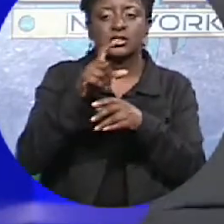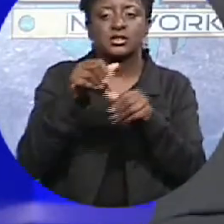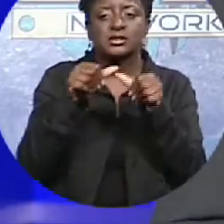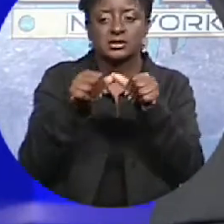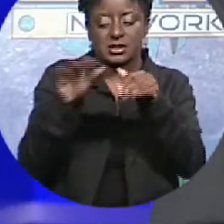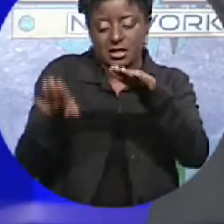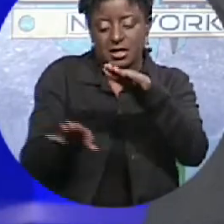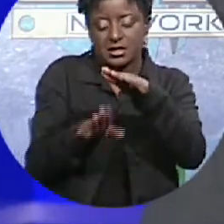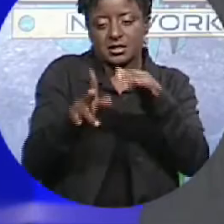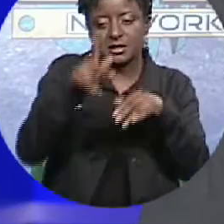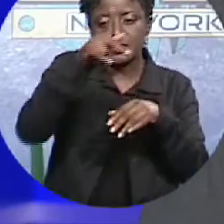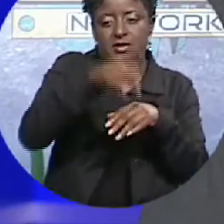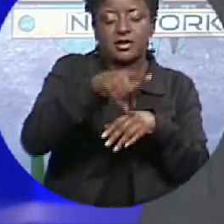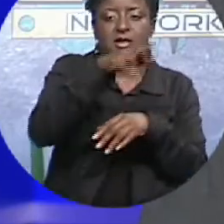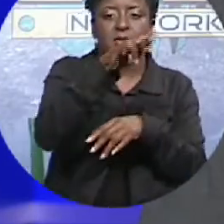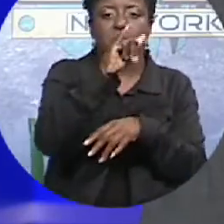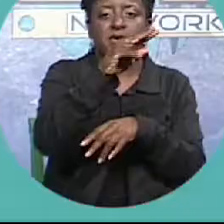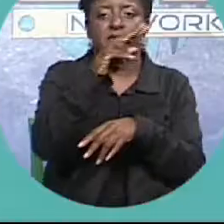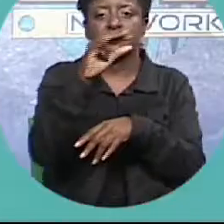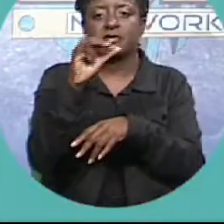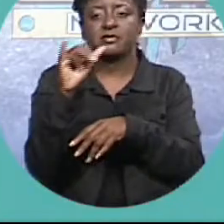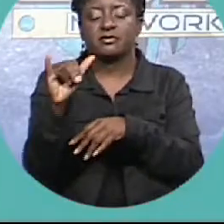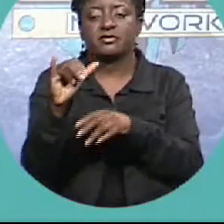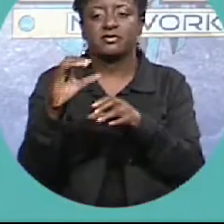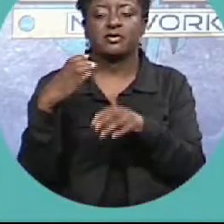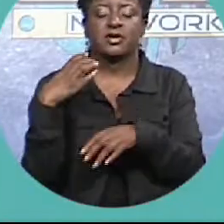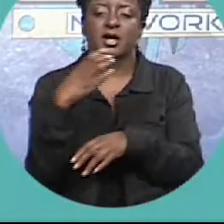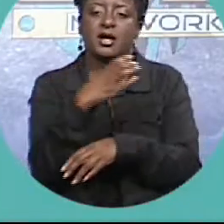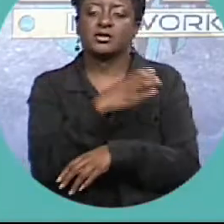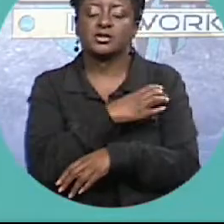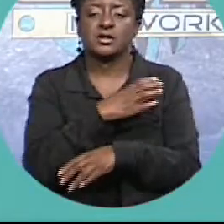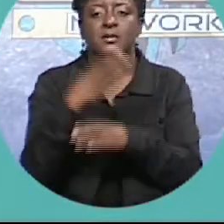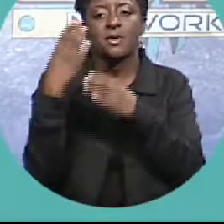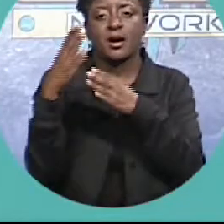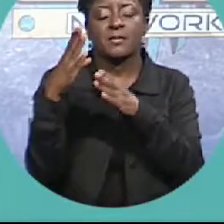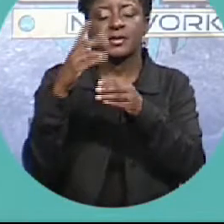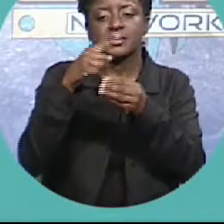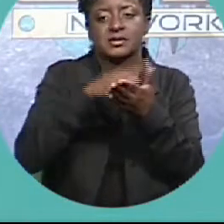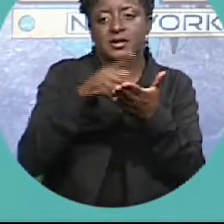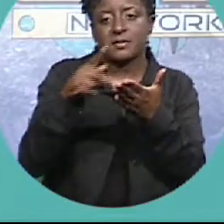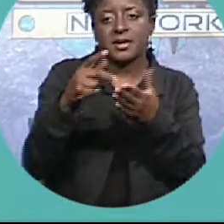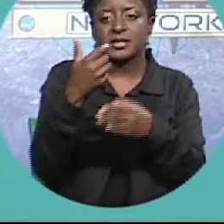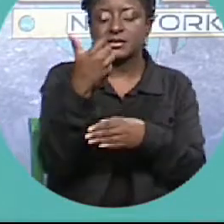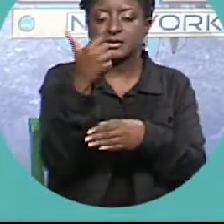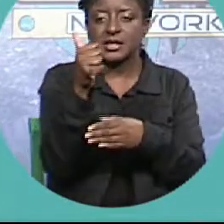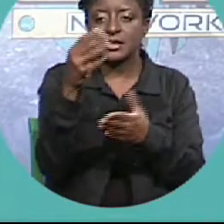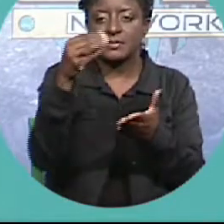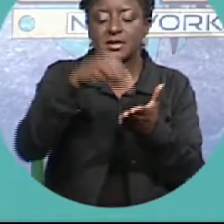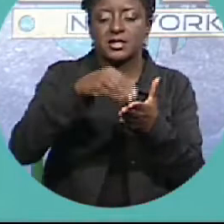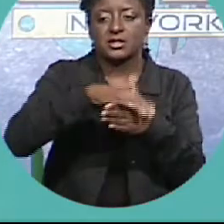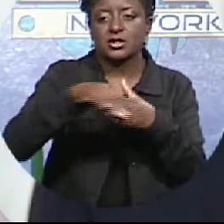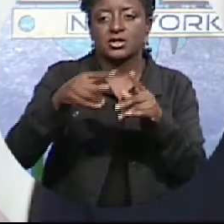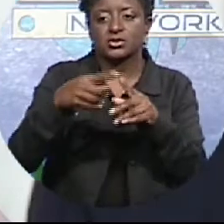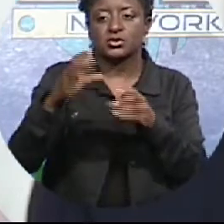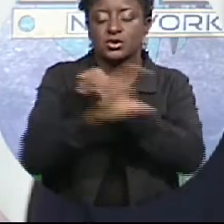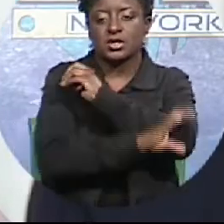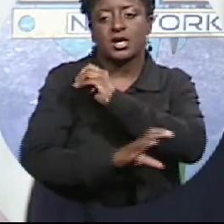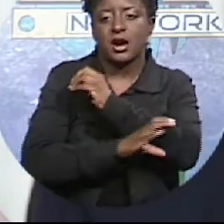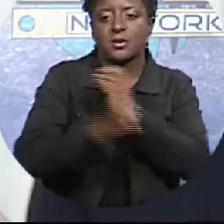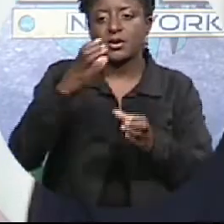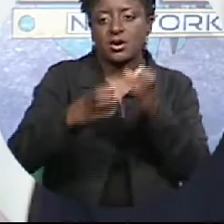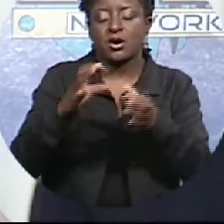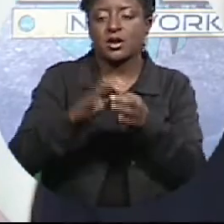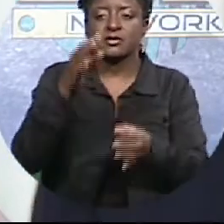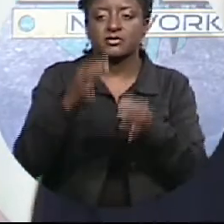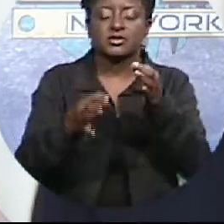today on the issue. The Bahamas pays about $10 million to the Caribbean Court of Justice. And Minister of Legal Affairs